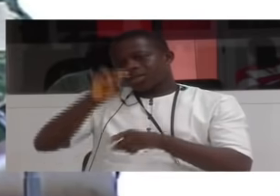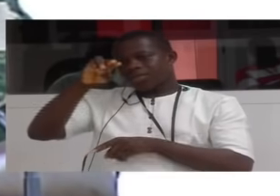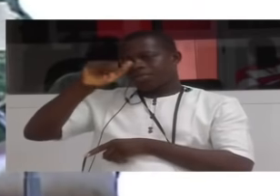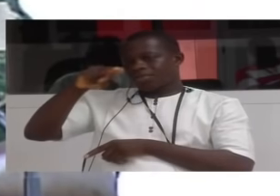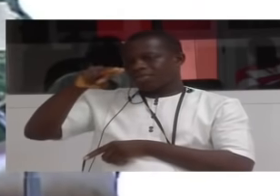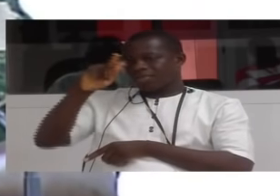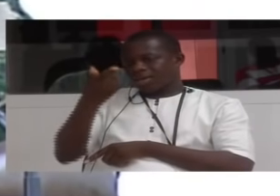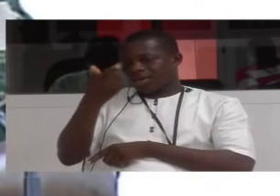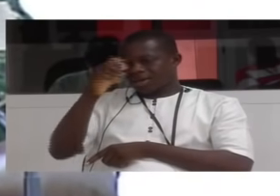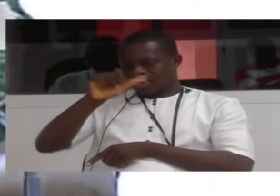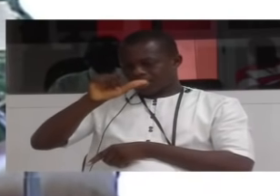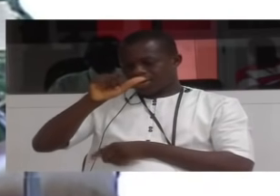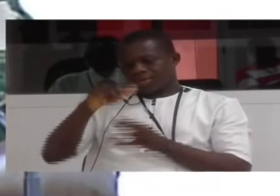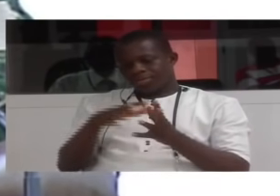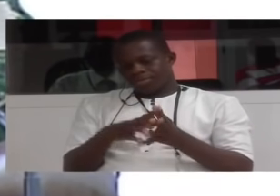Staff Sergeant Manga.